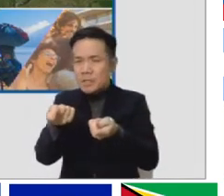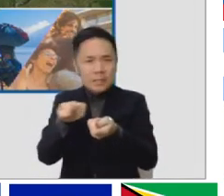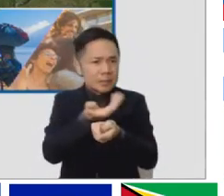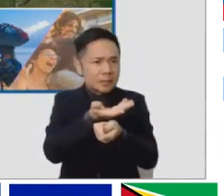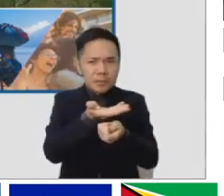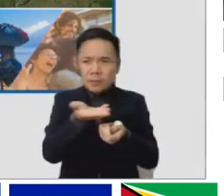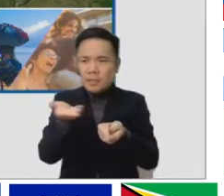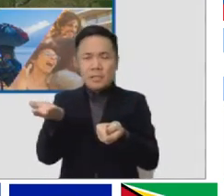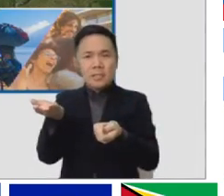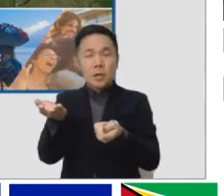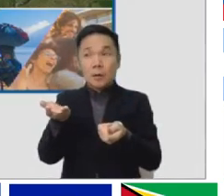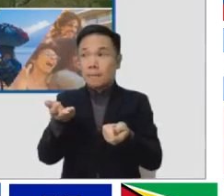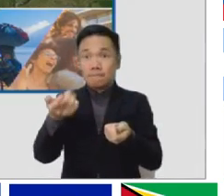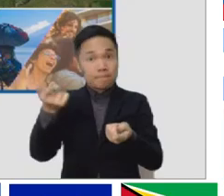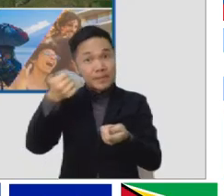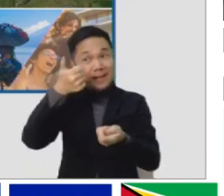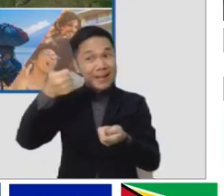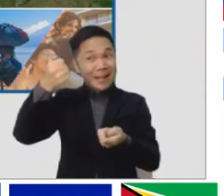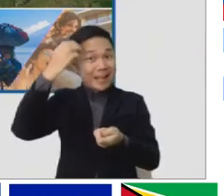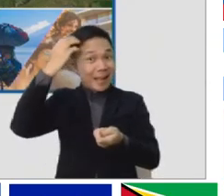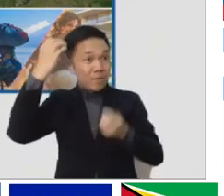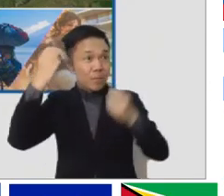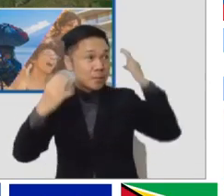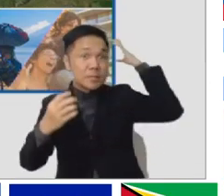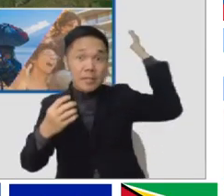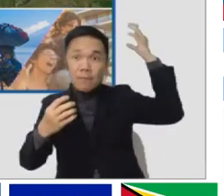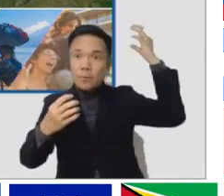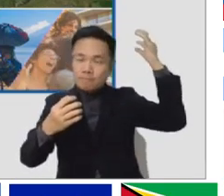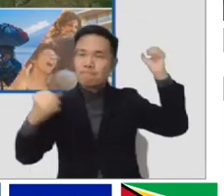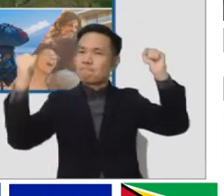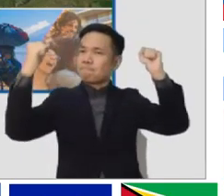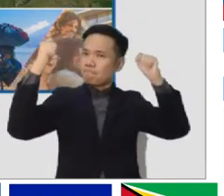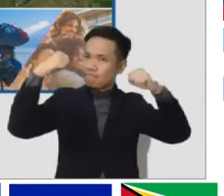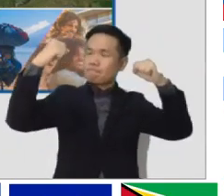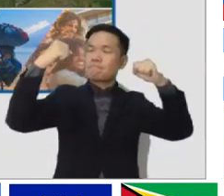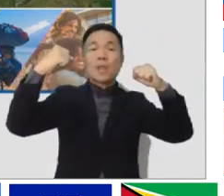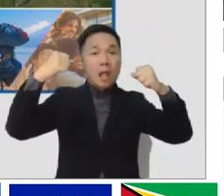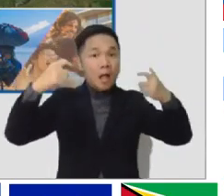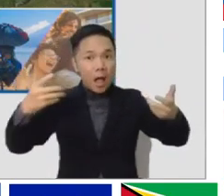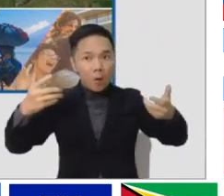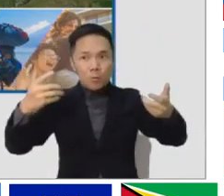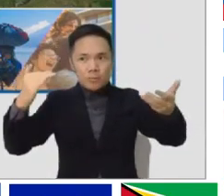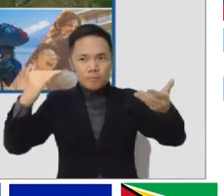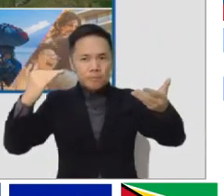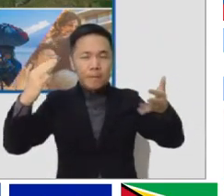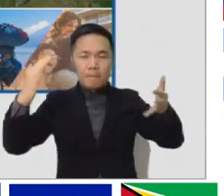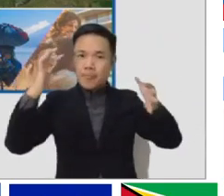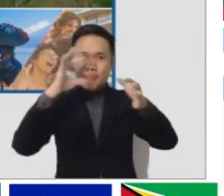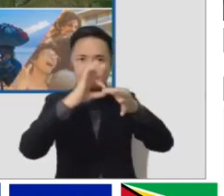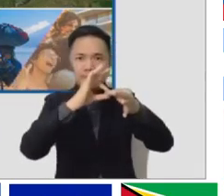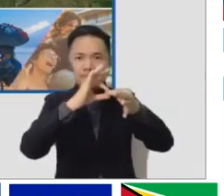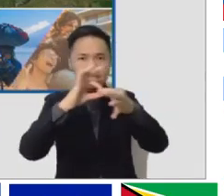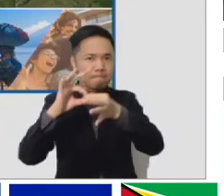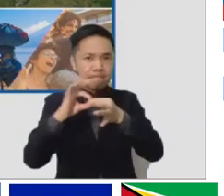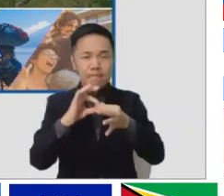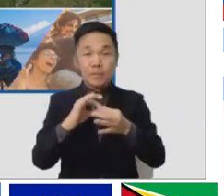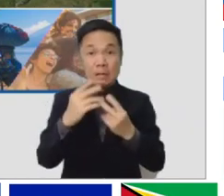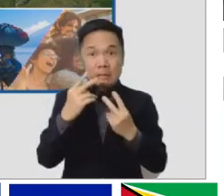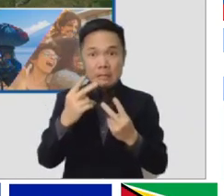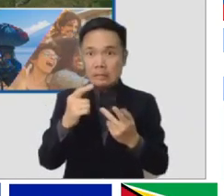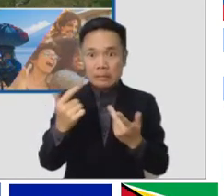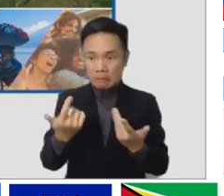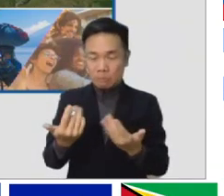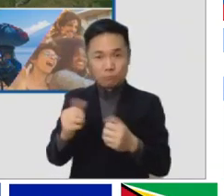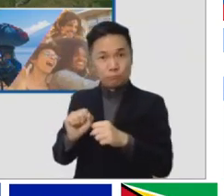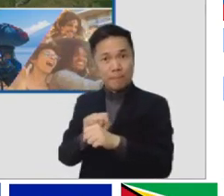to enforce them, and for us to be able to work together in just really addressing the different effects from this pandemic,